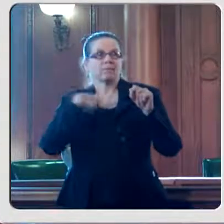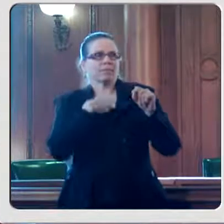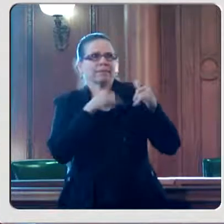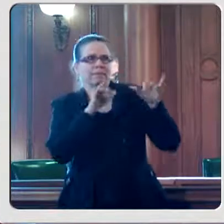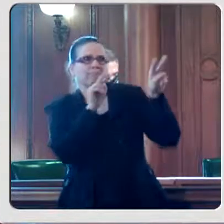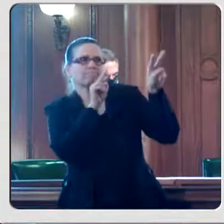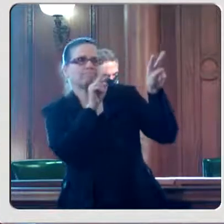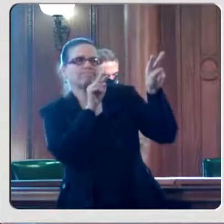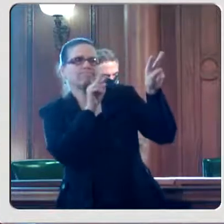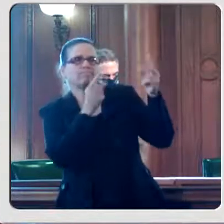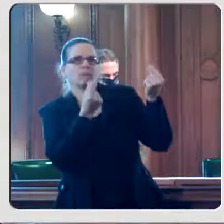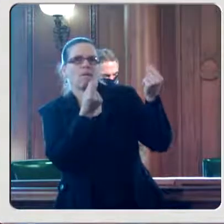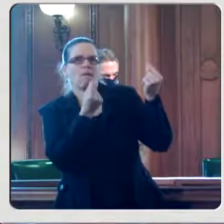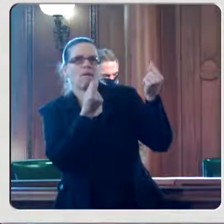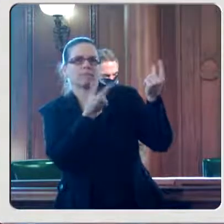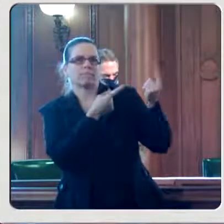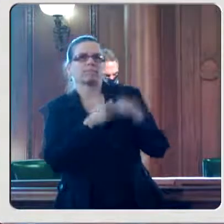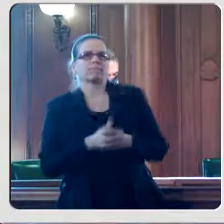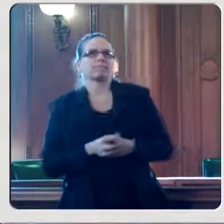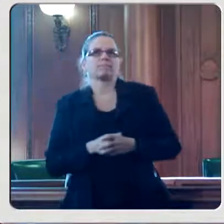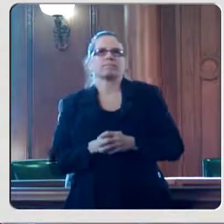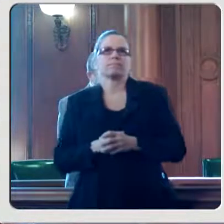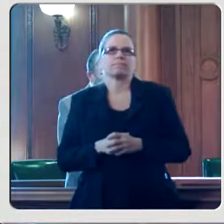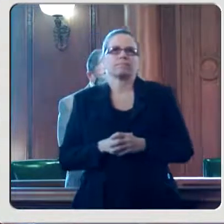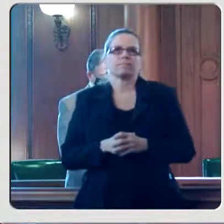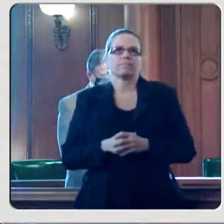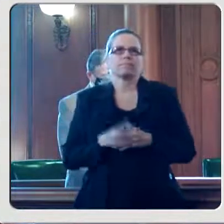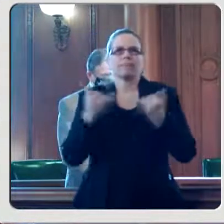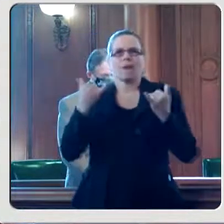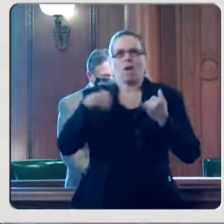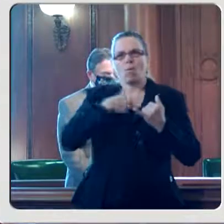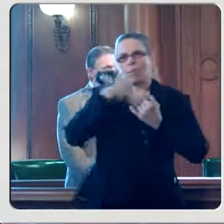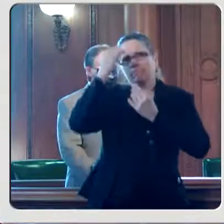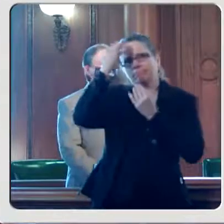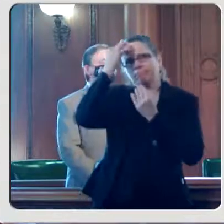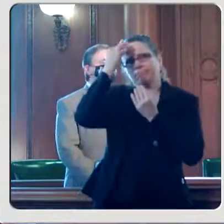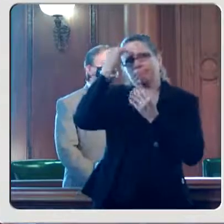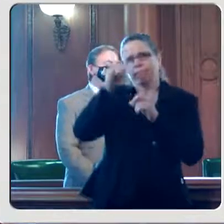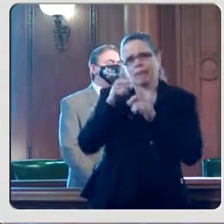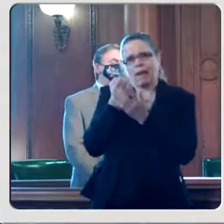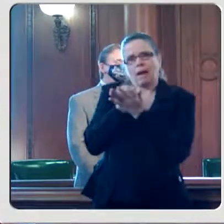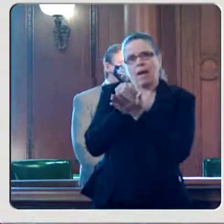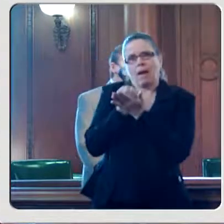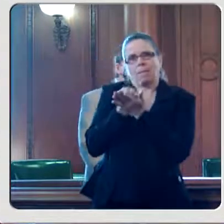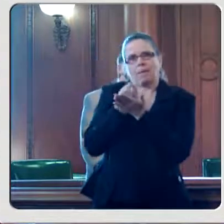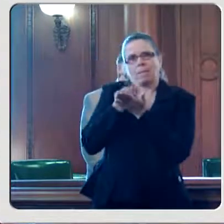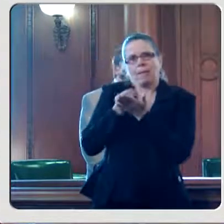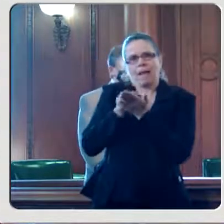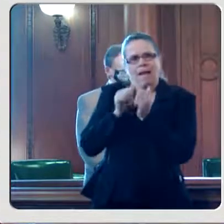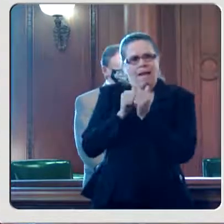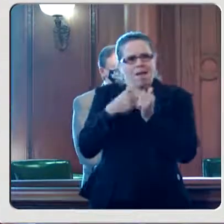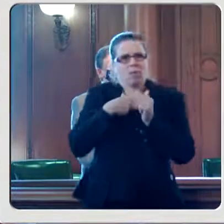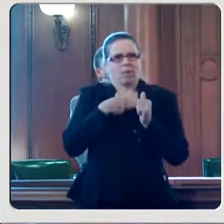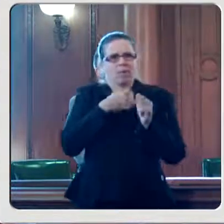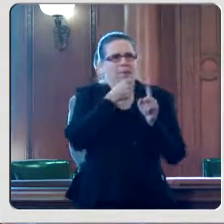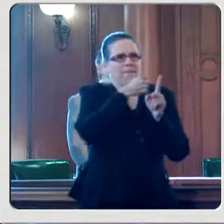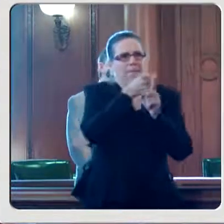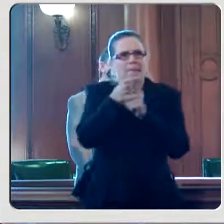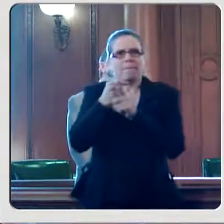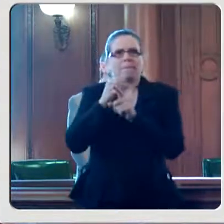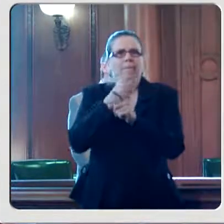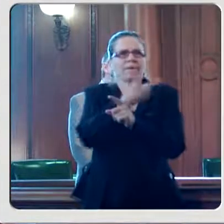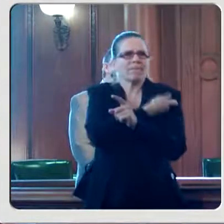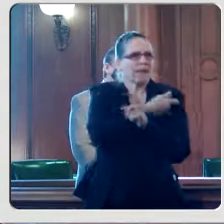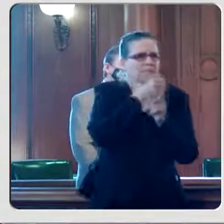take a look at the current economic indicators and what they suggest as we move forward. Just as the impacts of the virus have